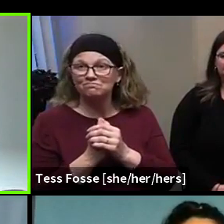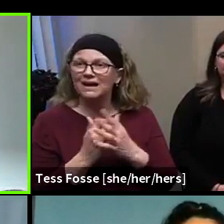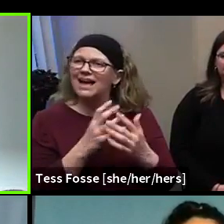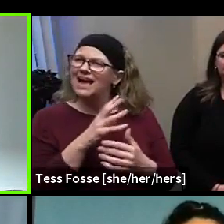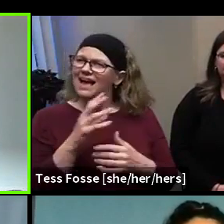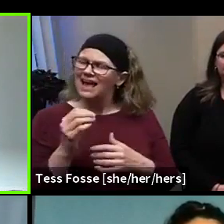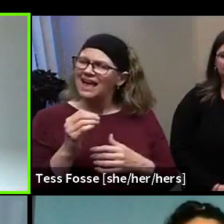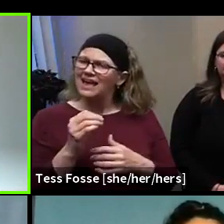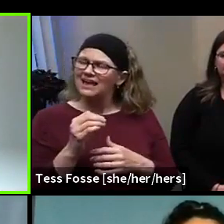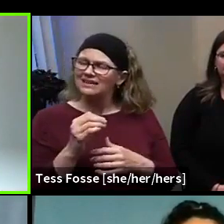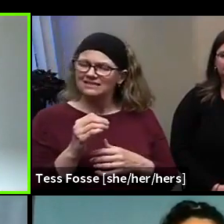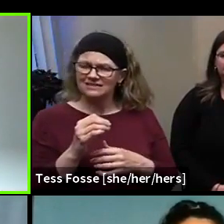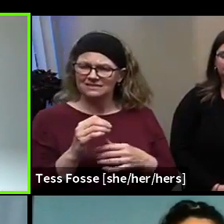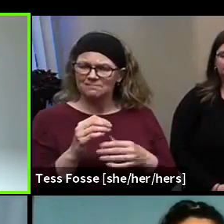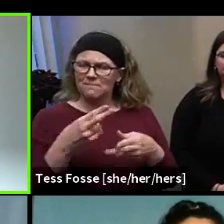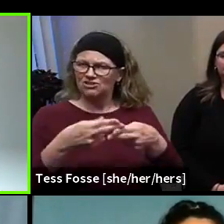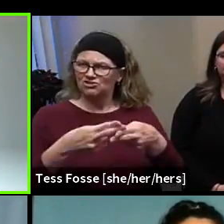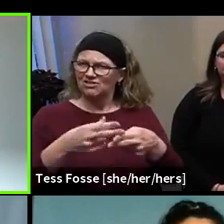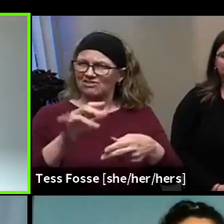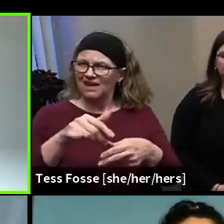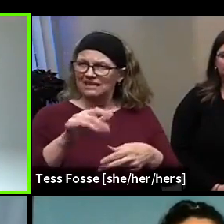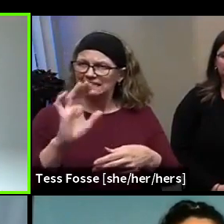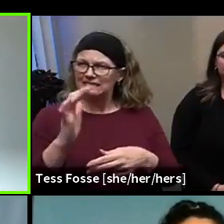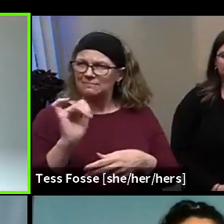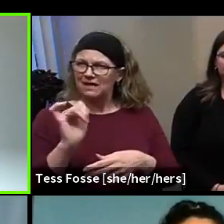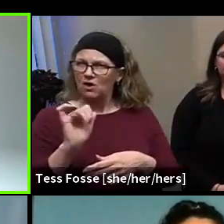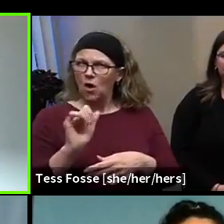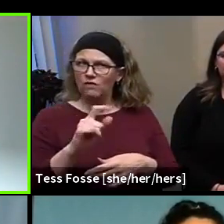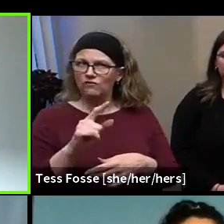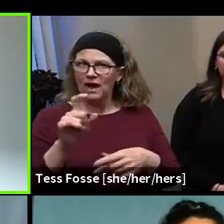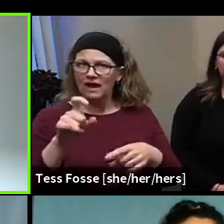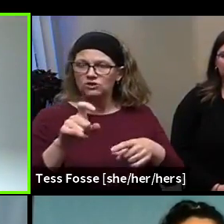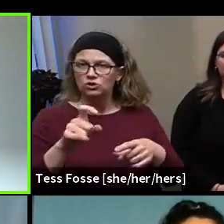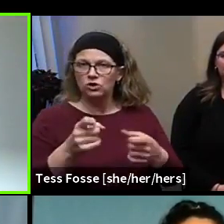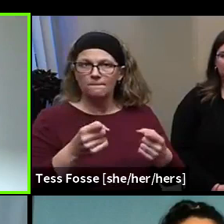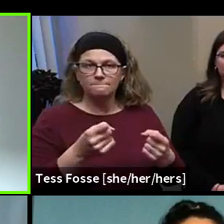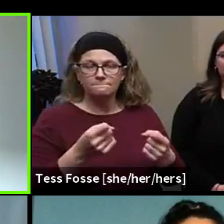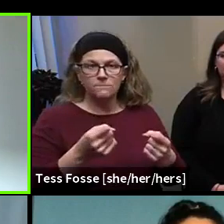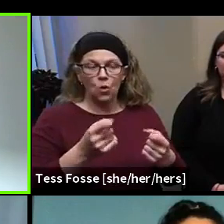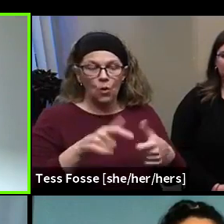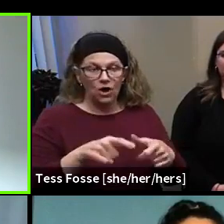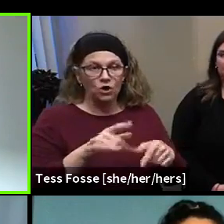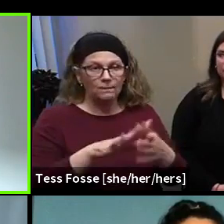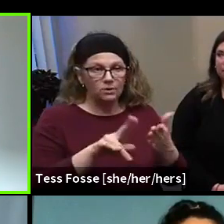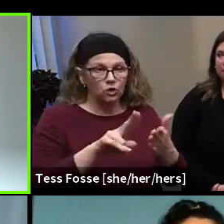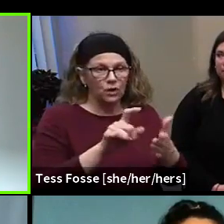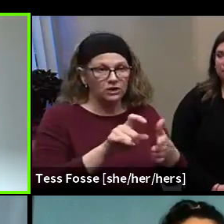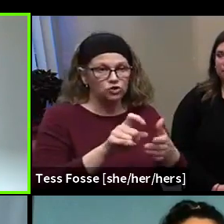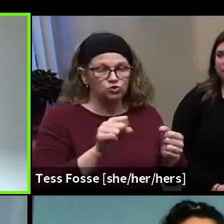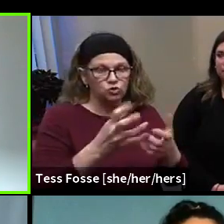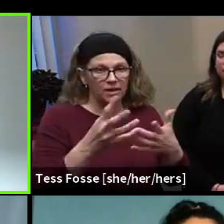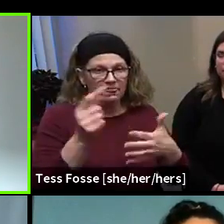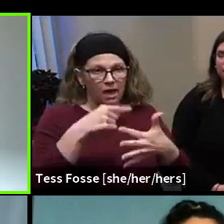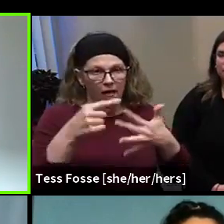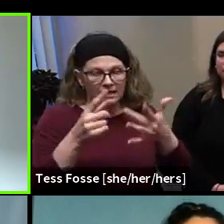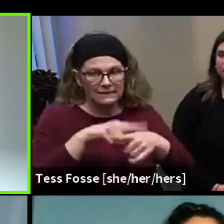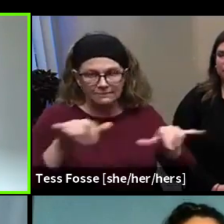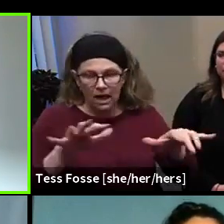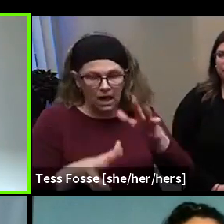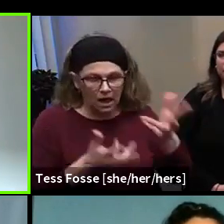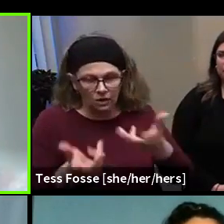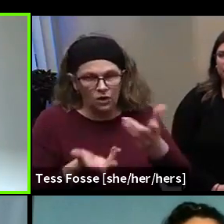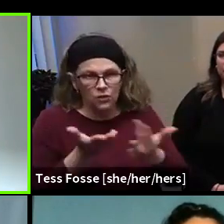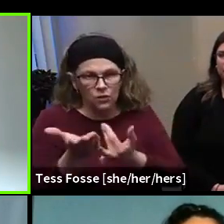kind of speaking of that, it sounds like all of you had to multitask while you were at BU and going through this